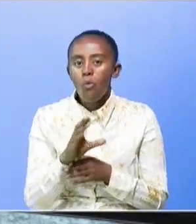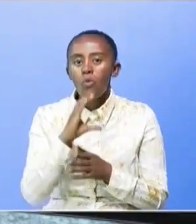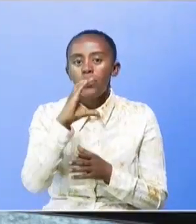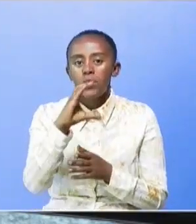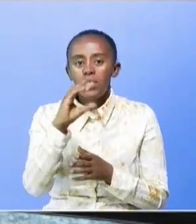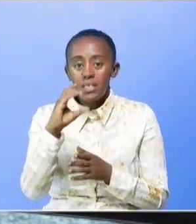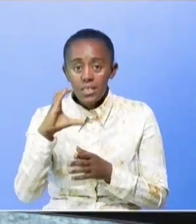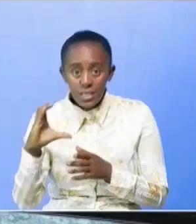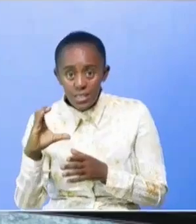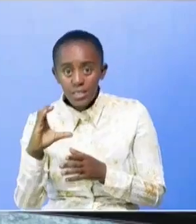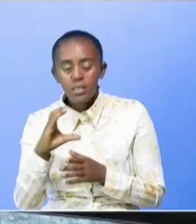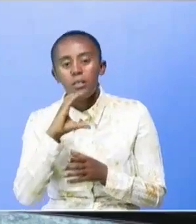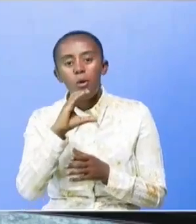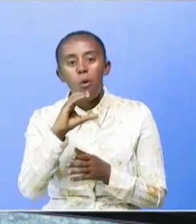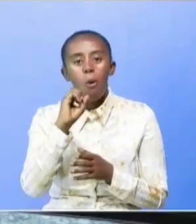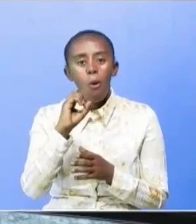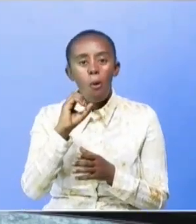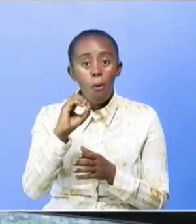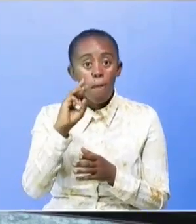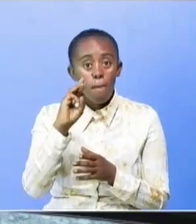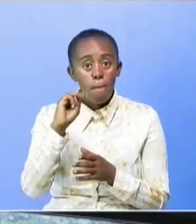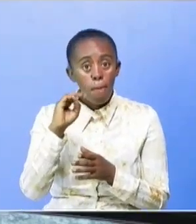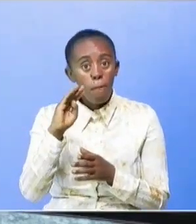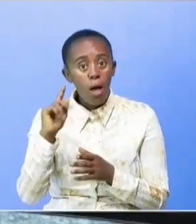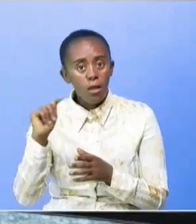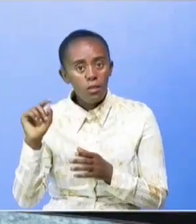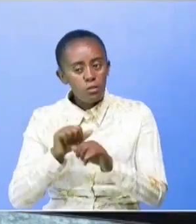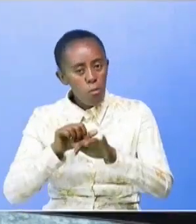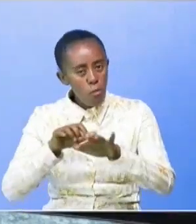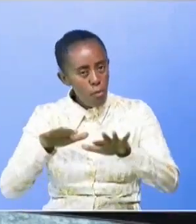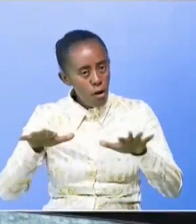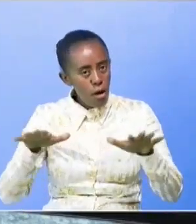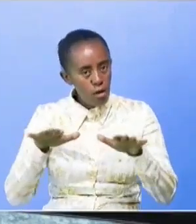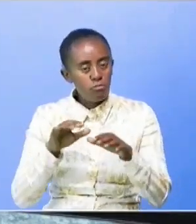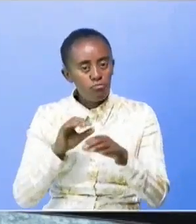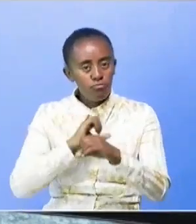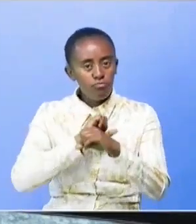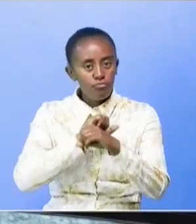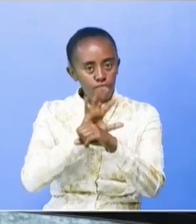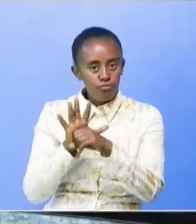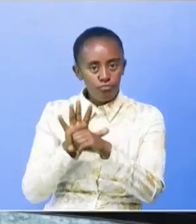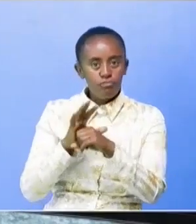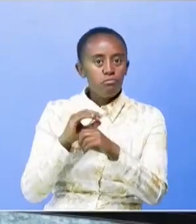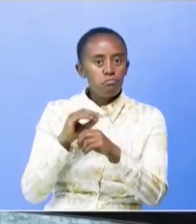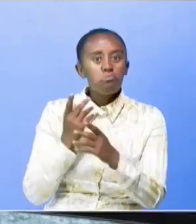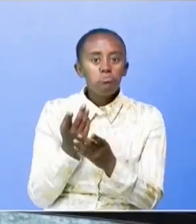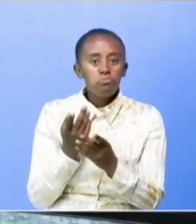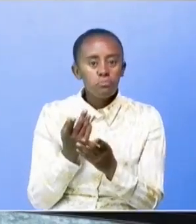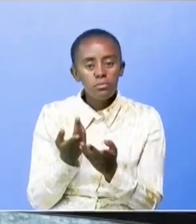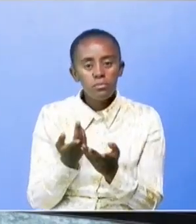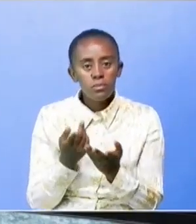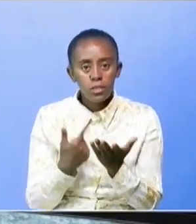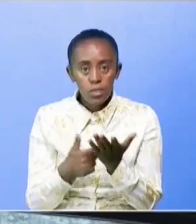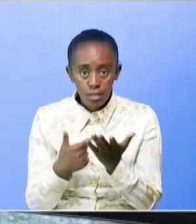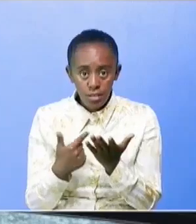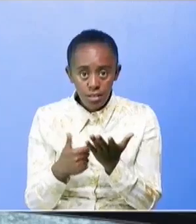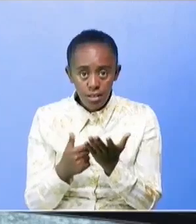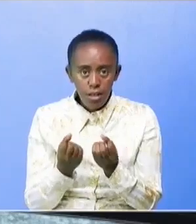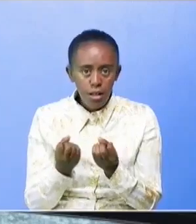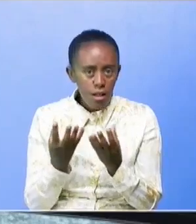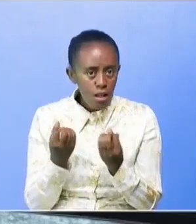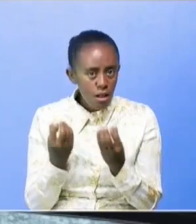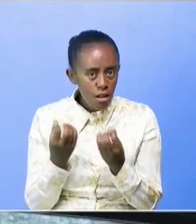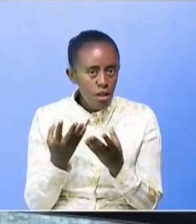CDC is combating the spread of the coronavirus. This term was used a